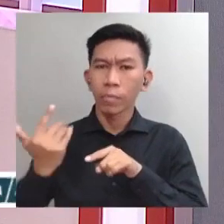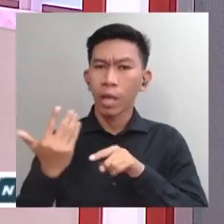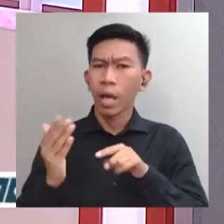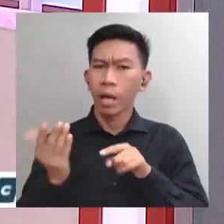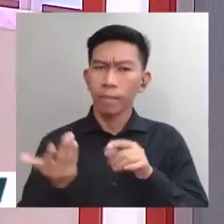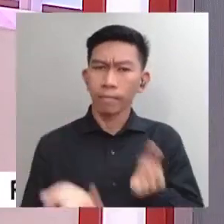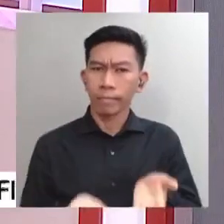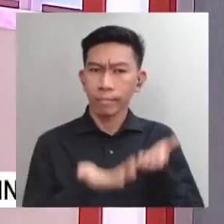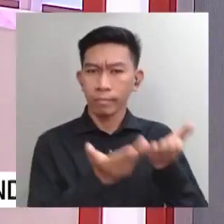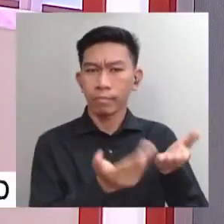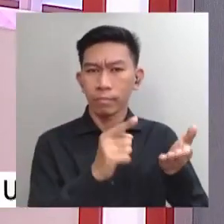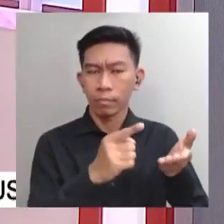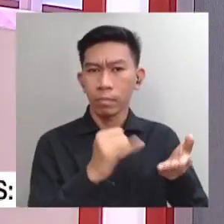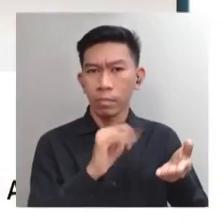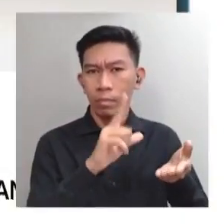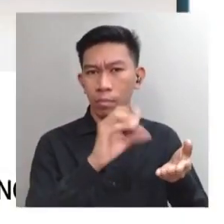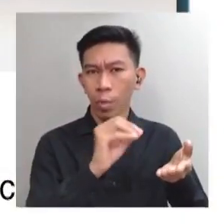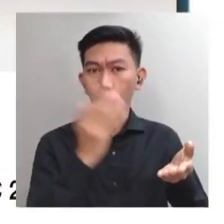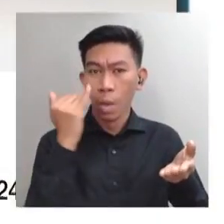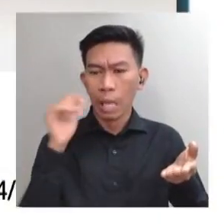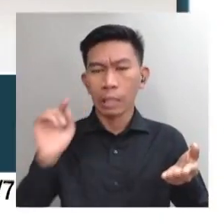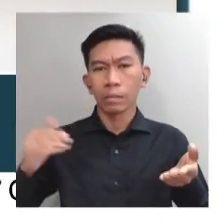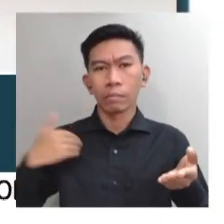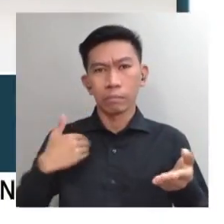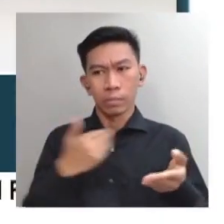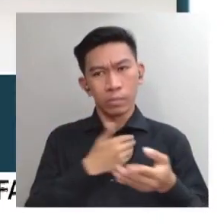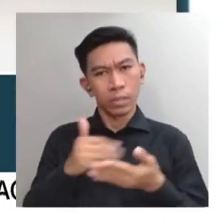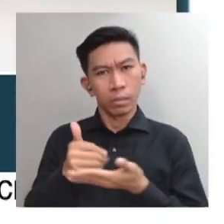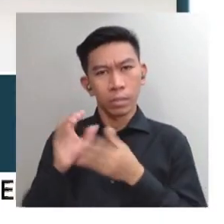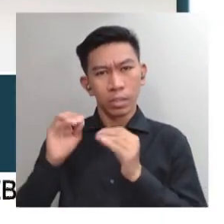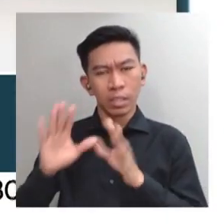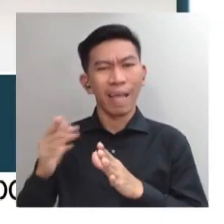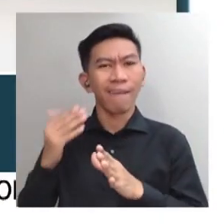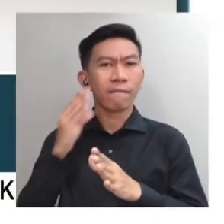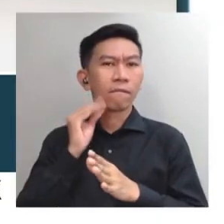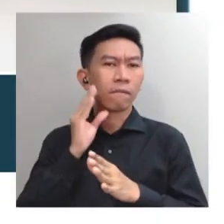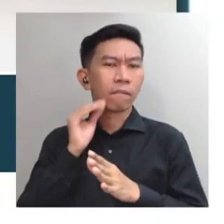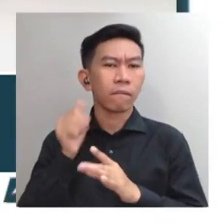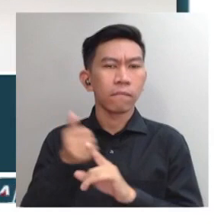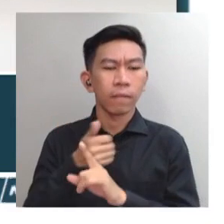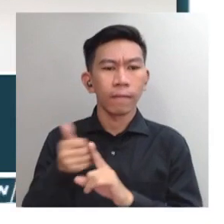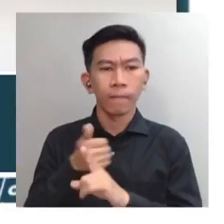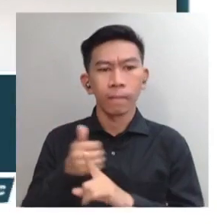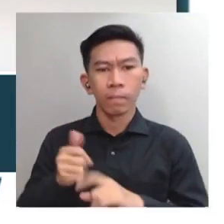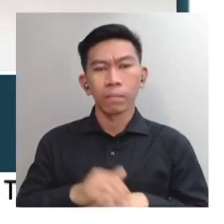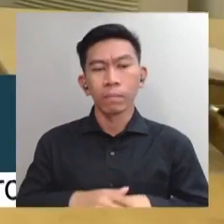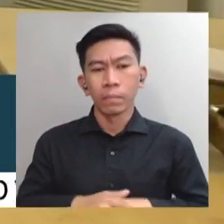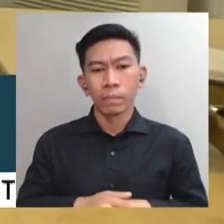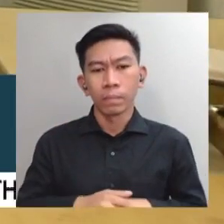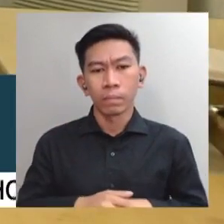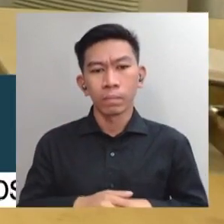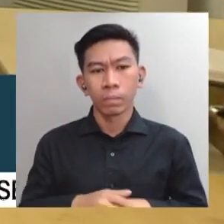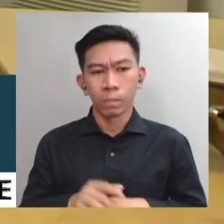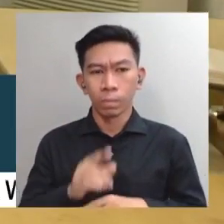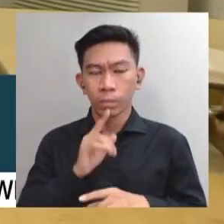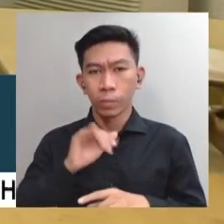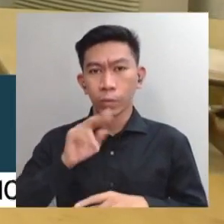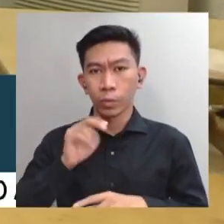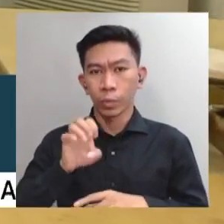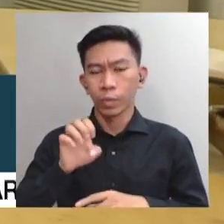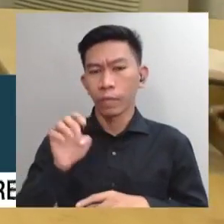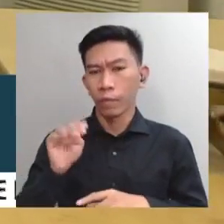over the alleged harassment of its members. ACT chairperson Vladimir Cuetas says the June 14 memo of the Education